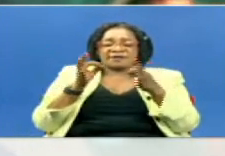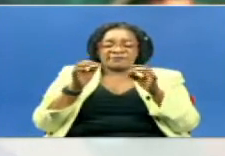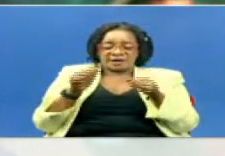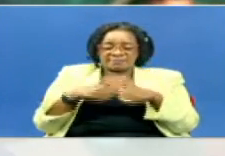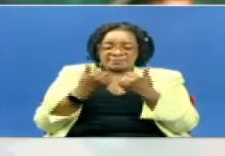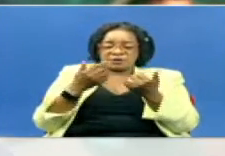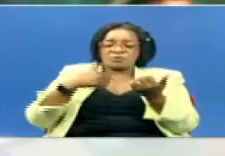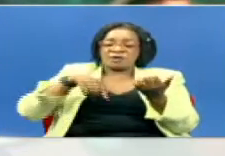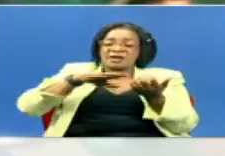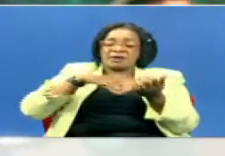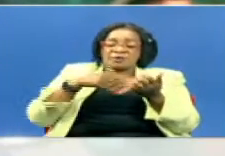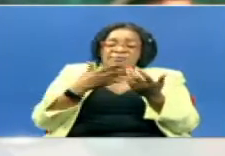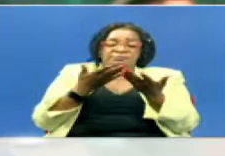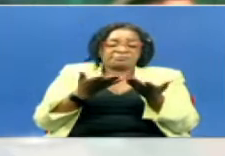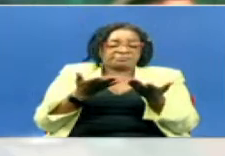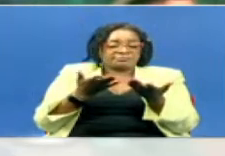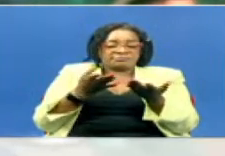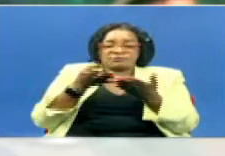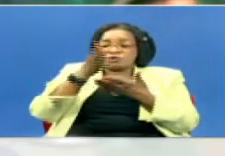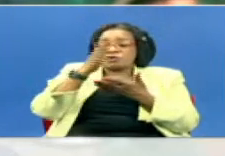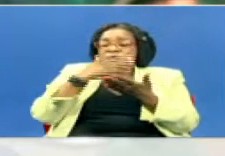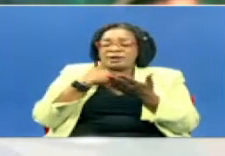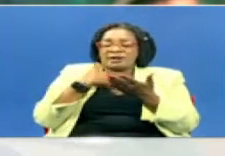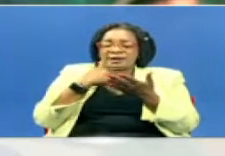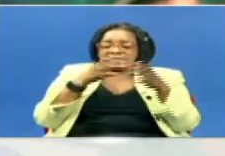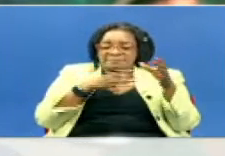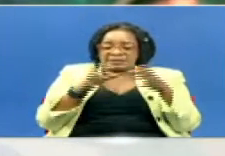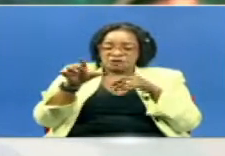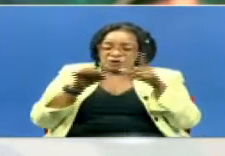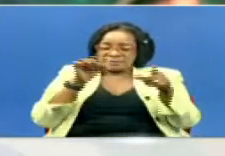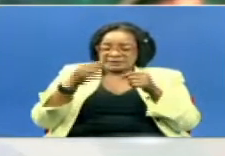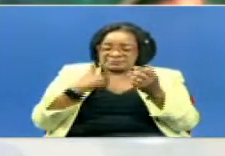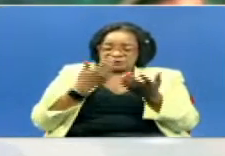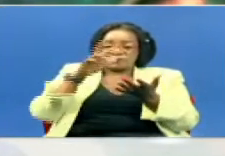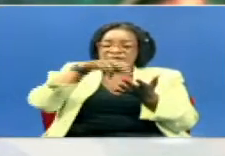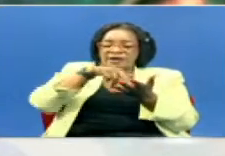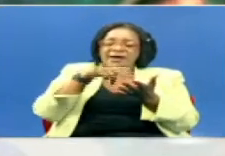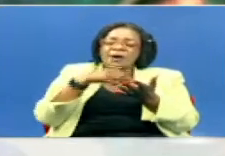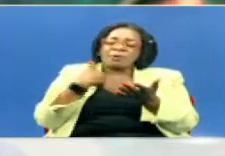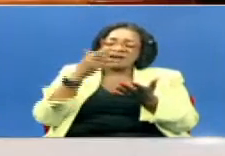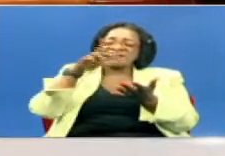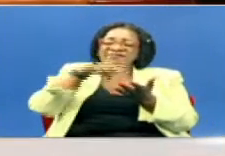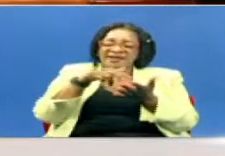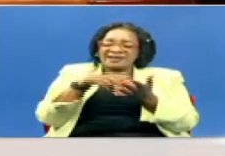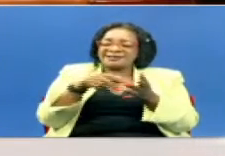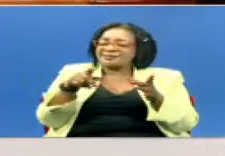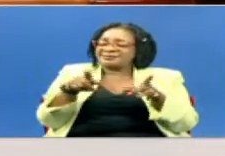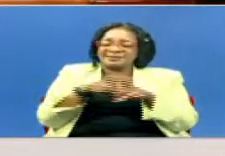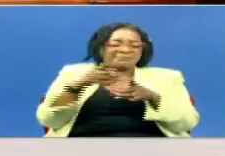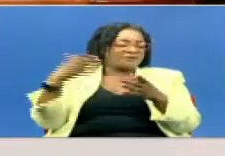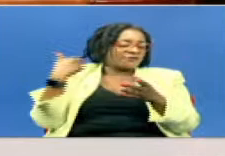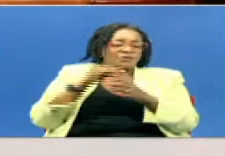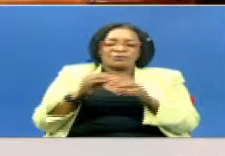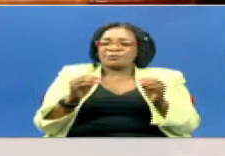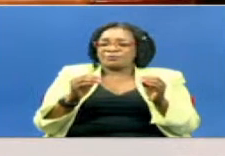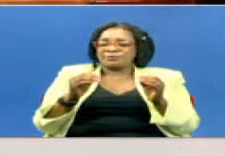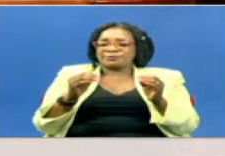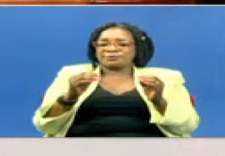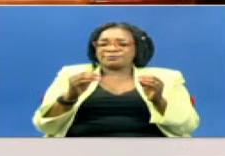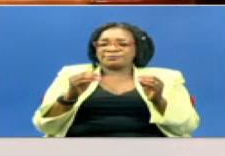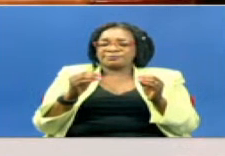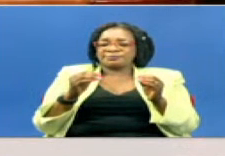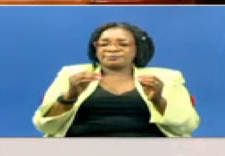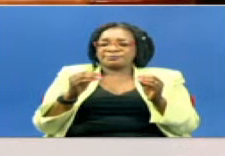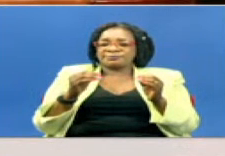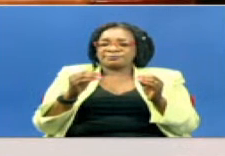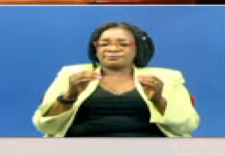around, God willing, and my party nominates me to run, I will run like I've never run before. Yes. But this is a sort